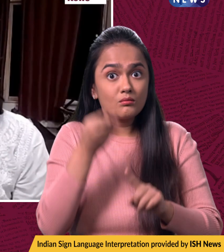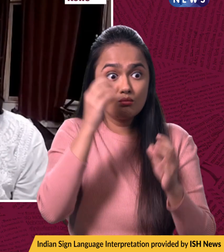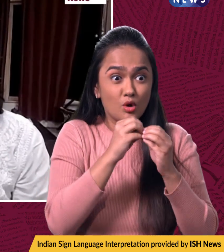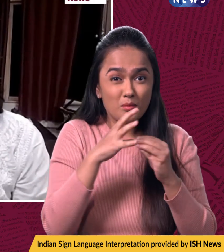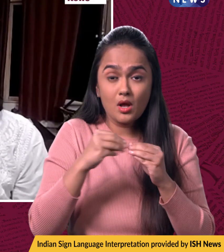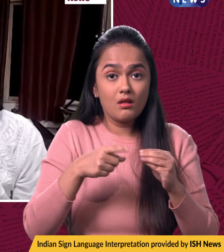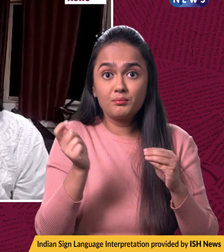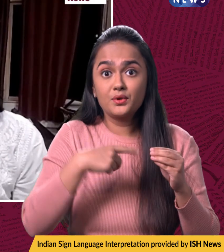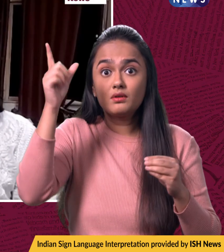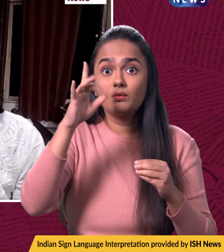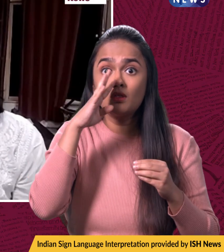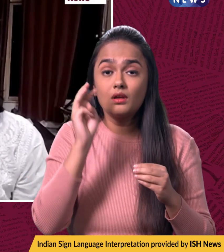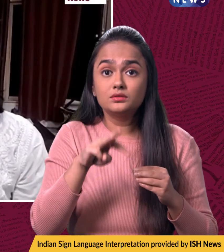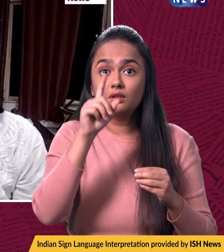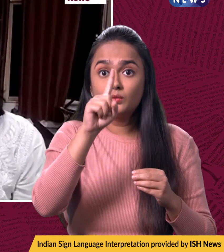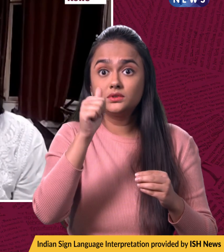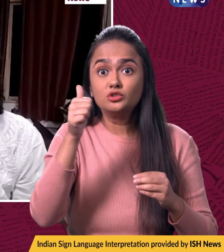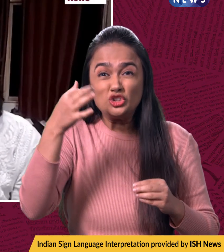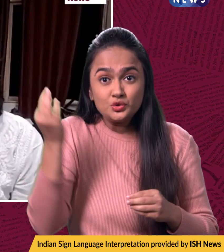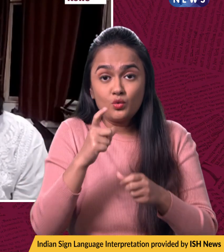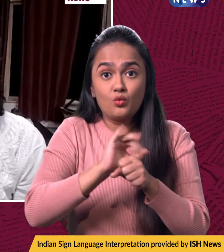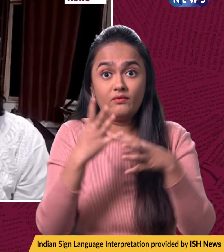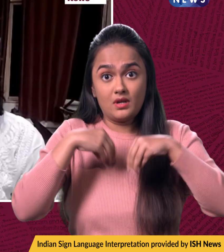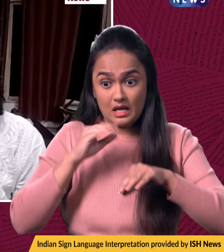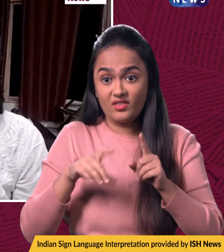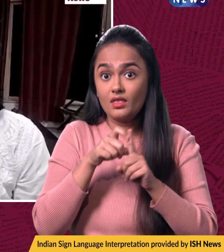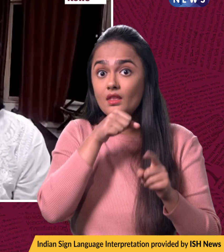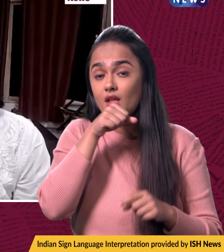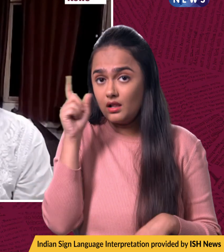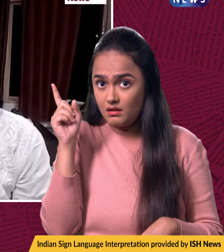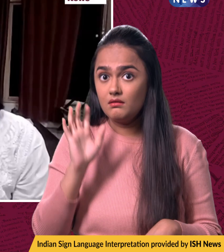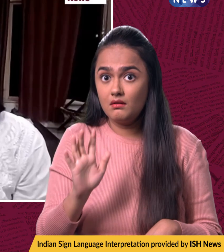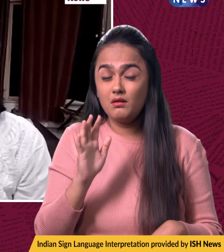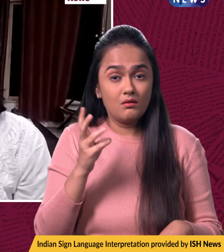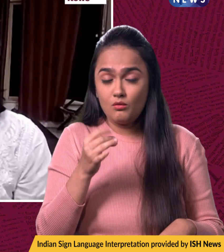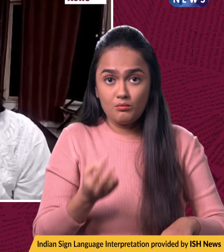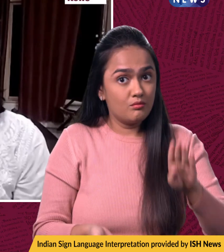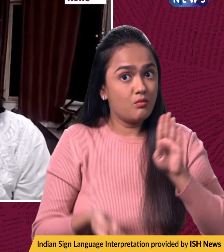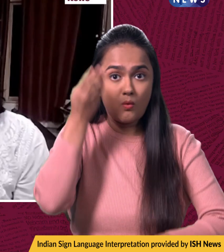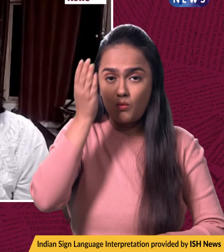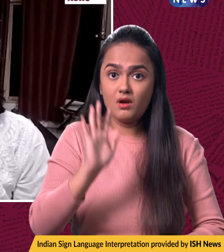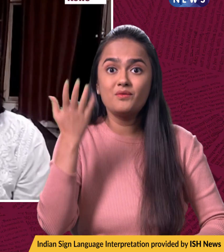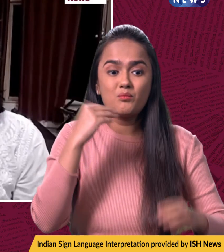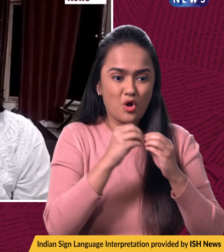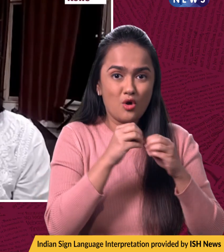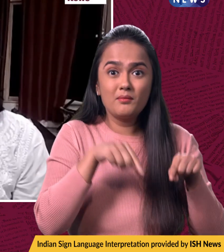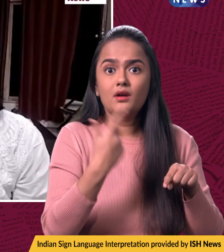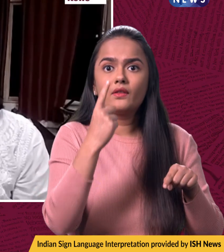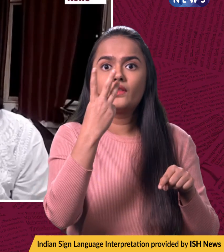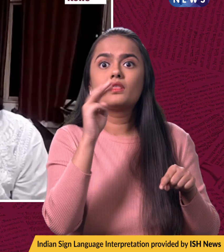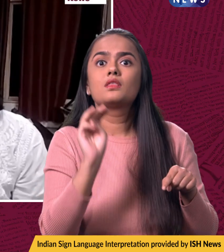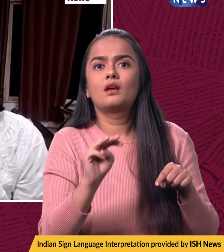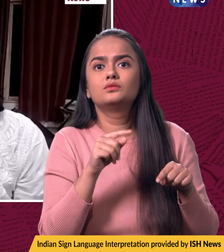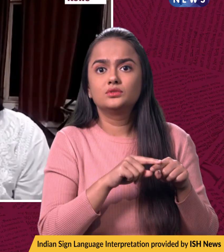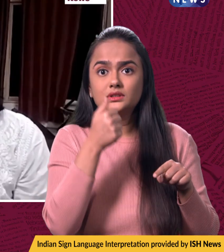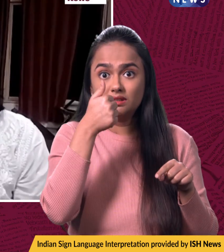and Bengaluru. It's at 19,166 fresh COVID cases in Delhi, much higher than Mumbai, which is at